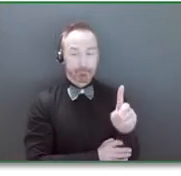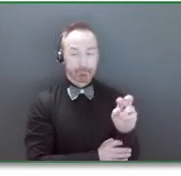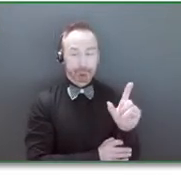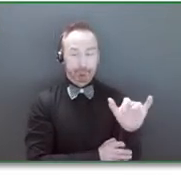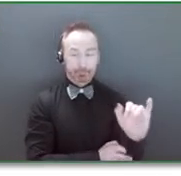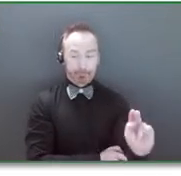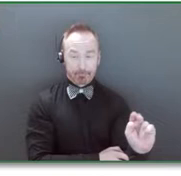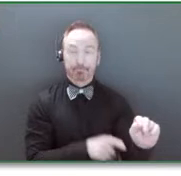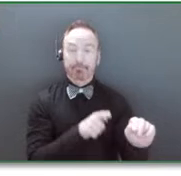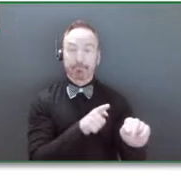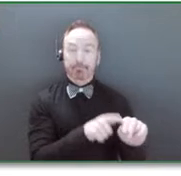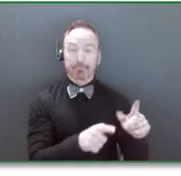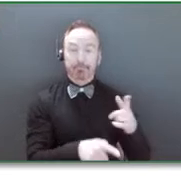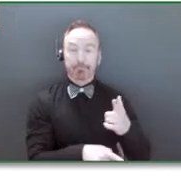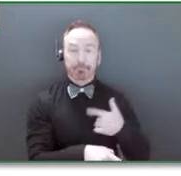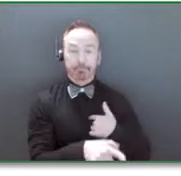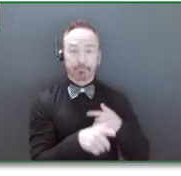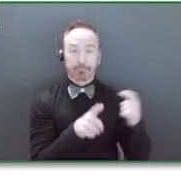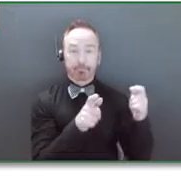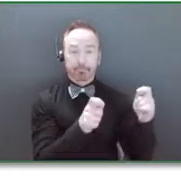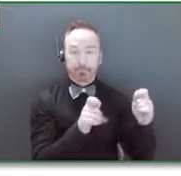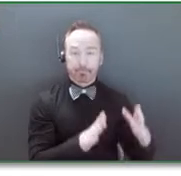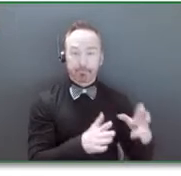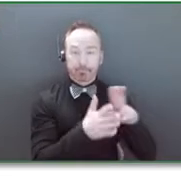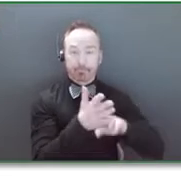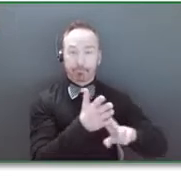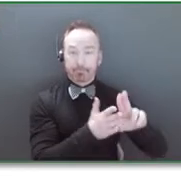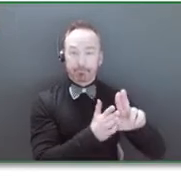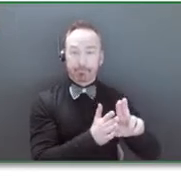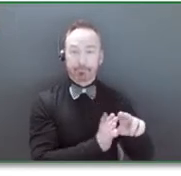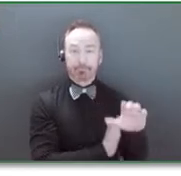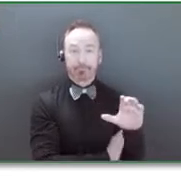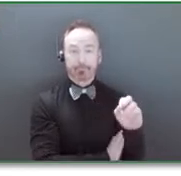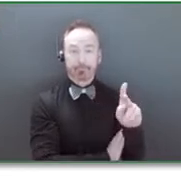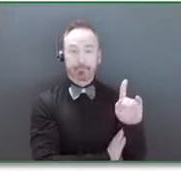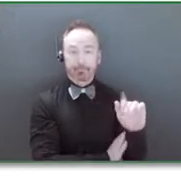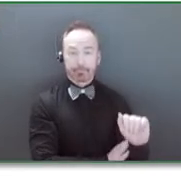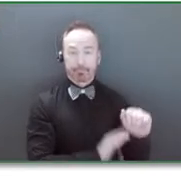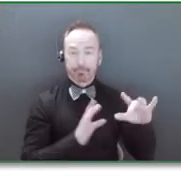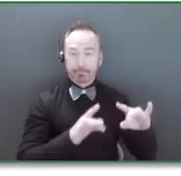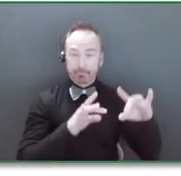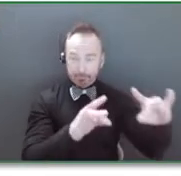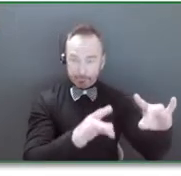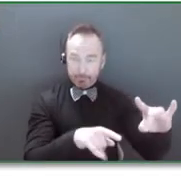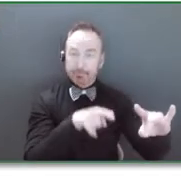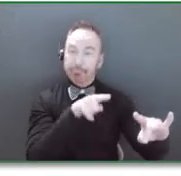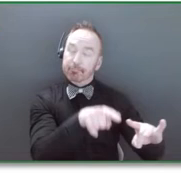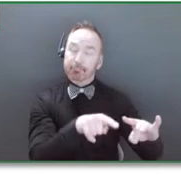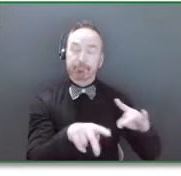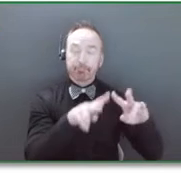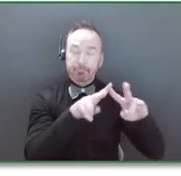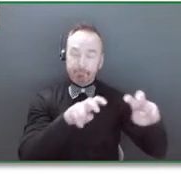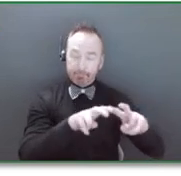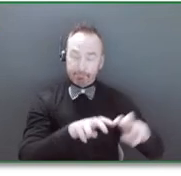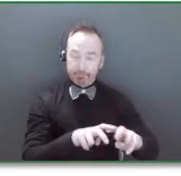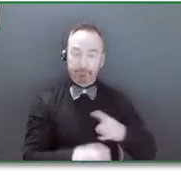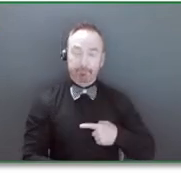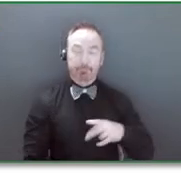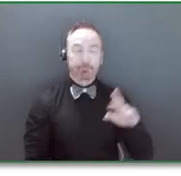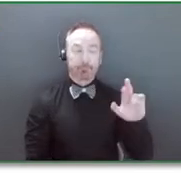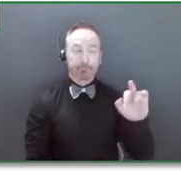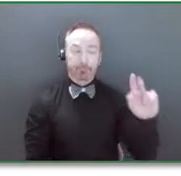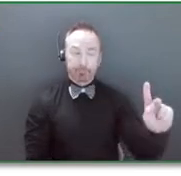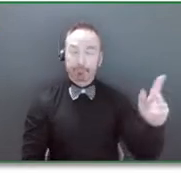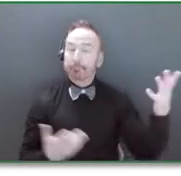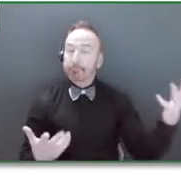in Australia, whose research has focused on minimizing the physical risks of being outdoors while maximizing the health and well-being